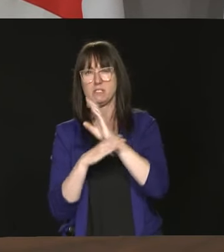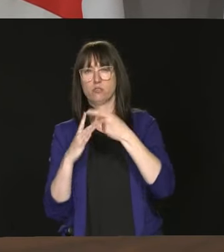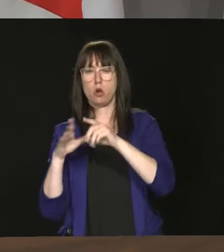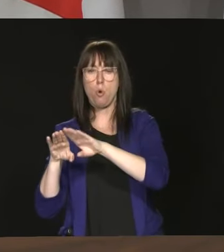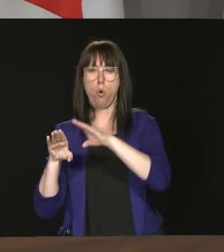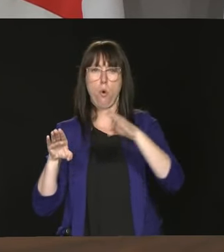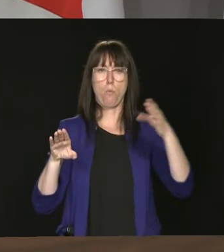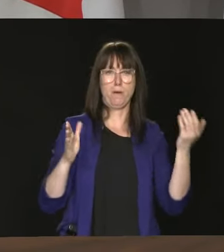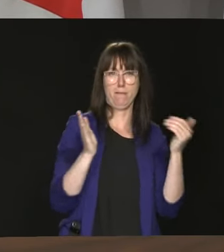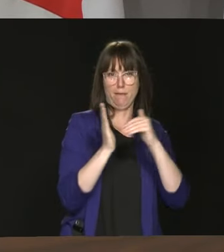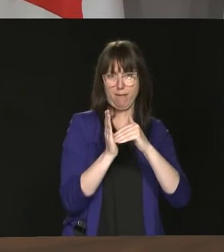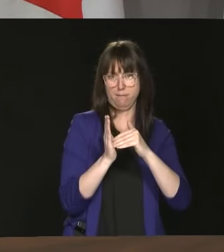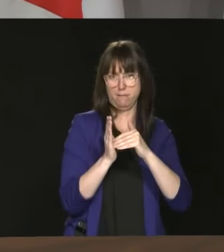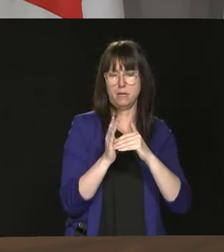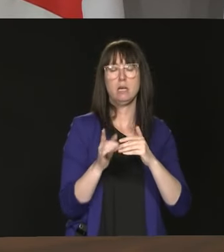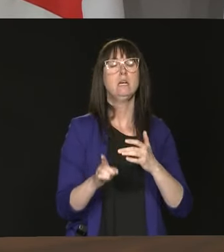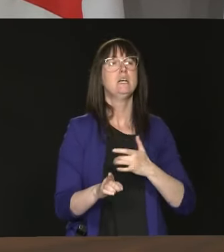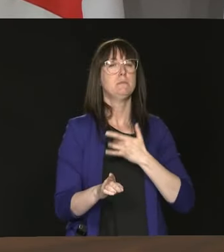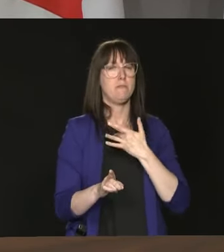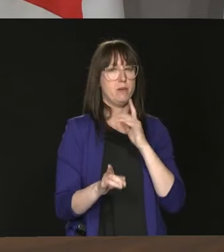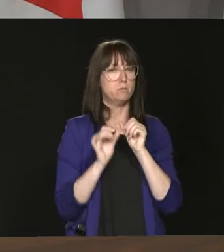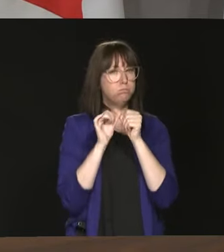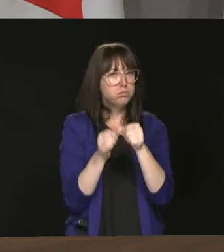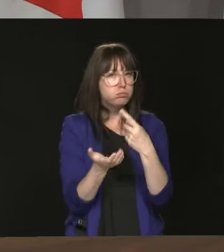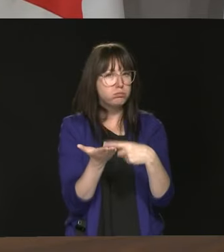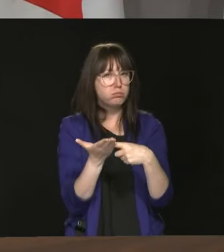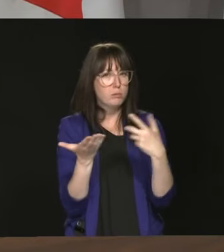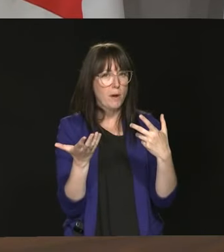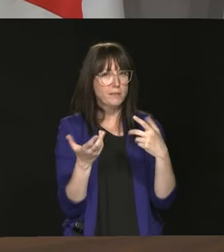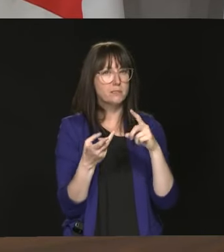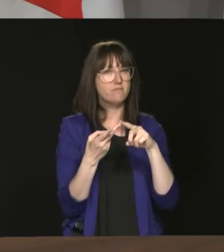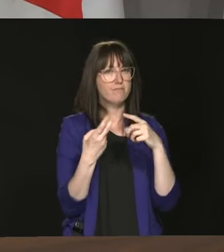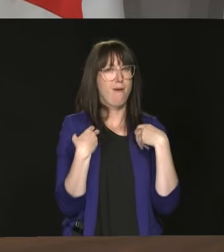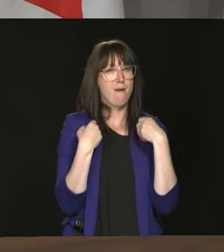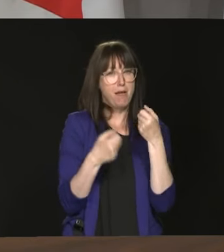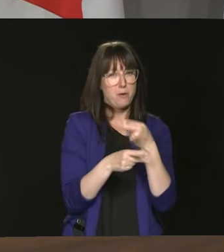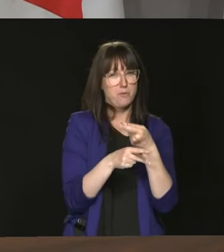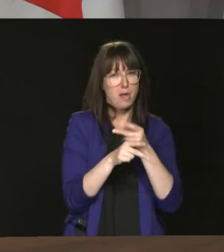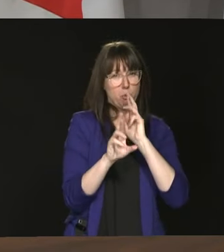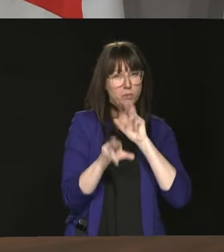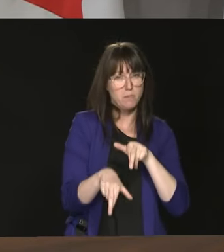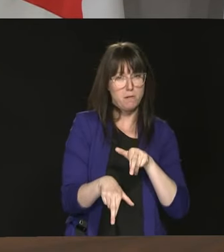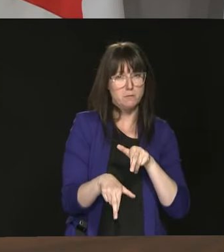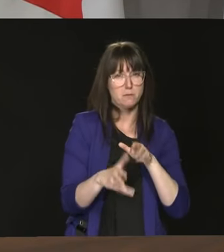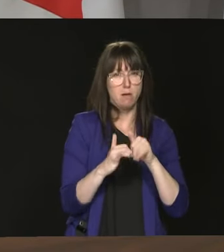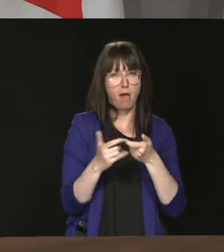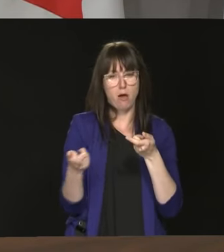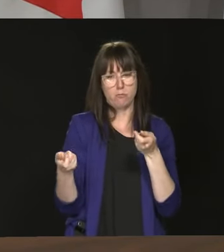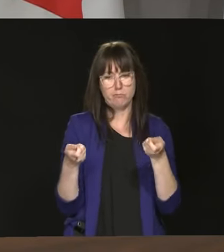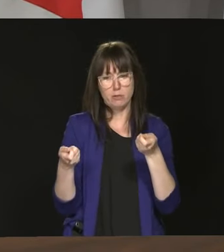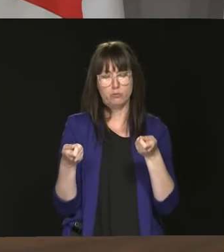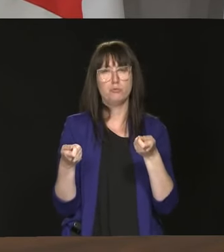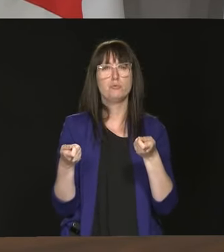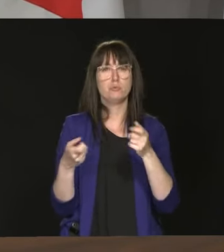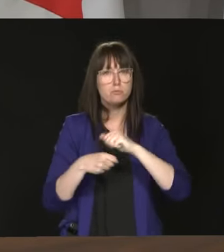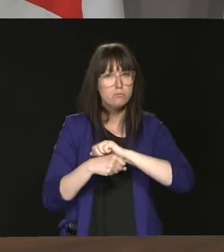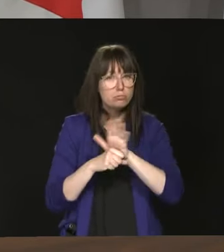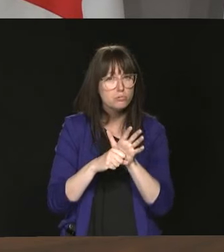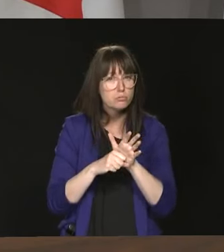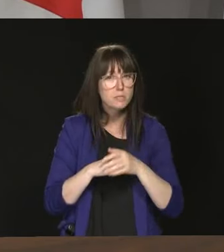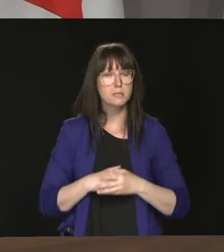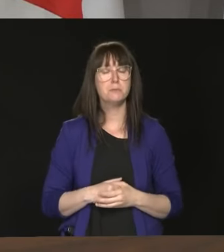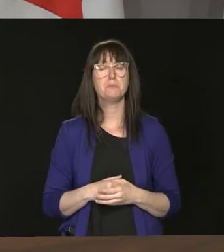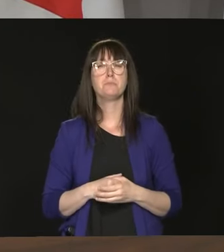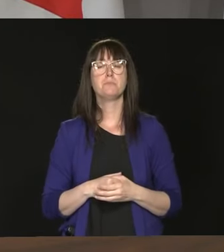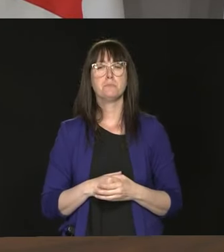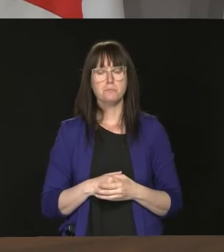to discuss the healthcare response to the coronavirus and the